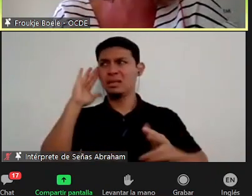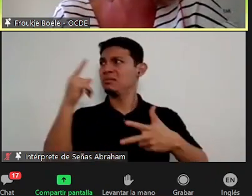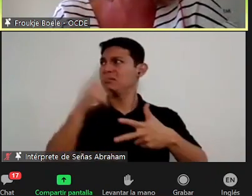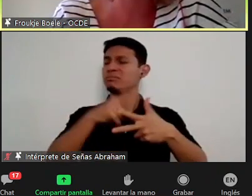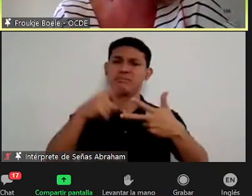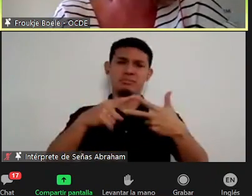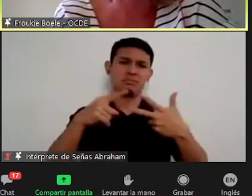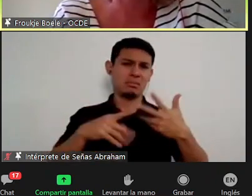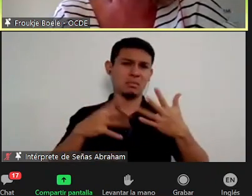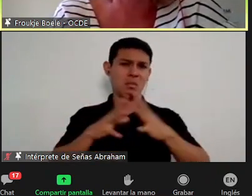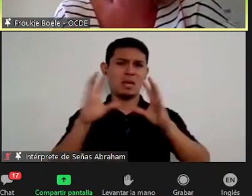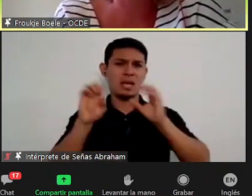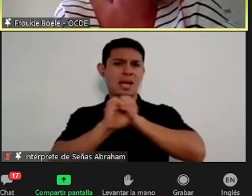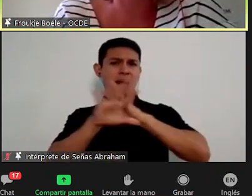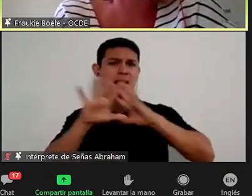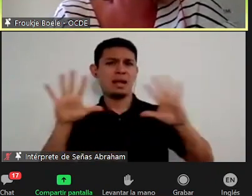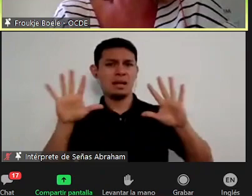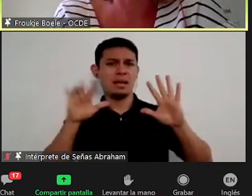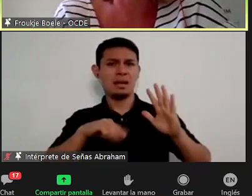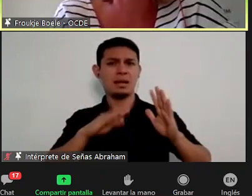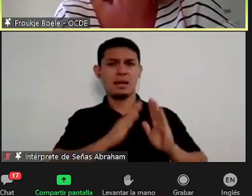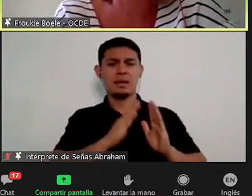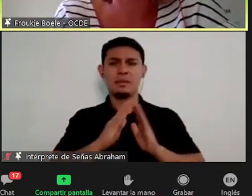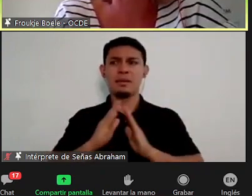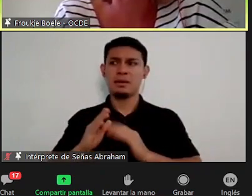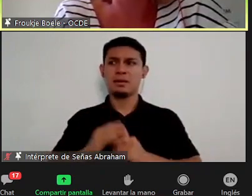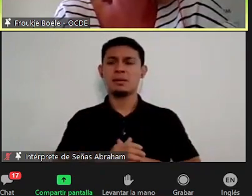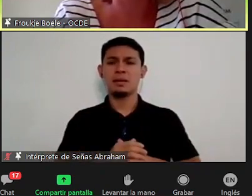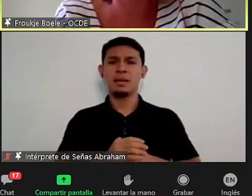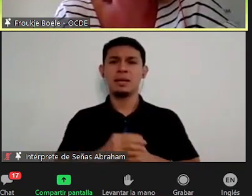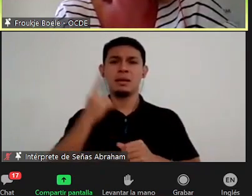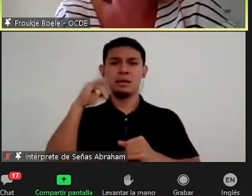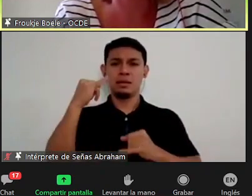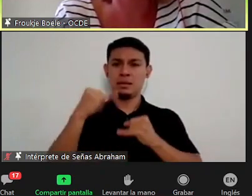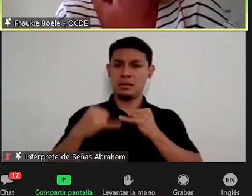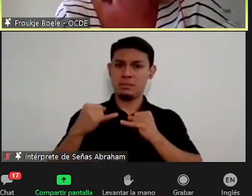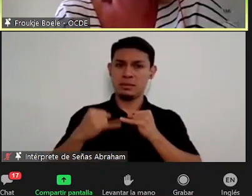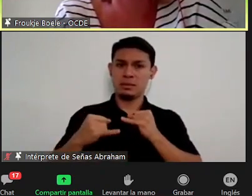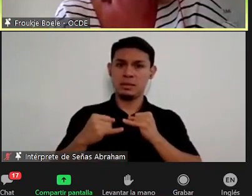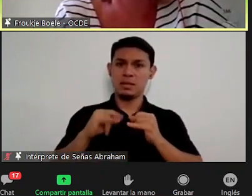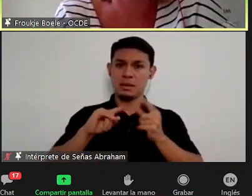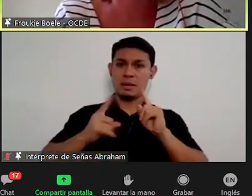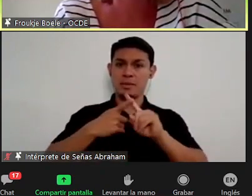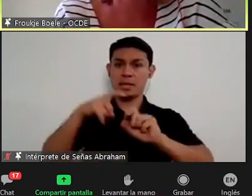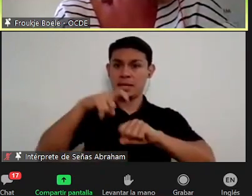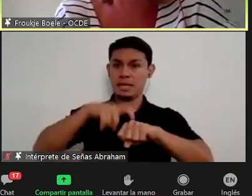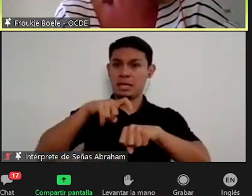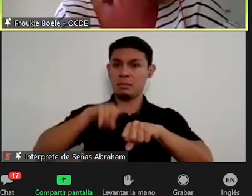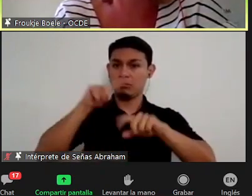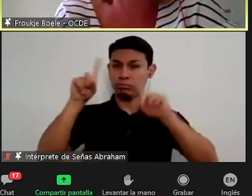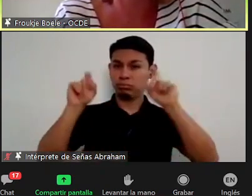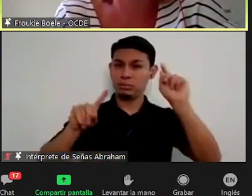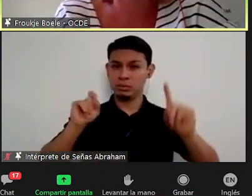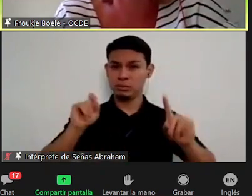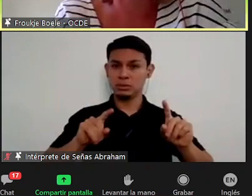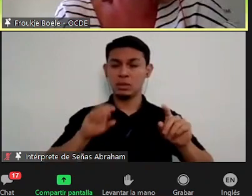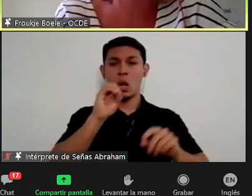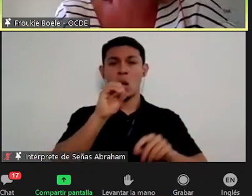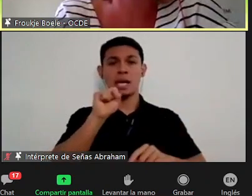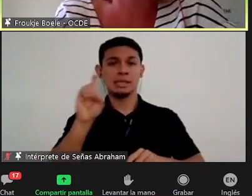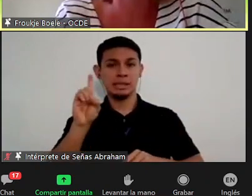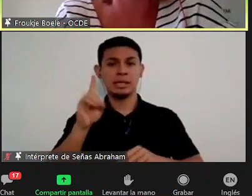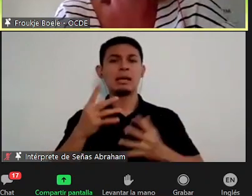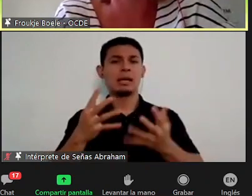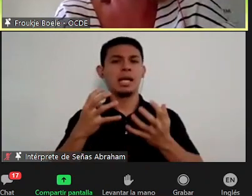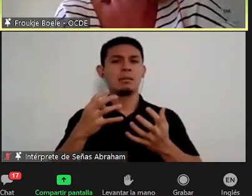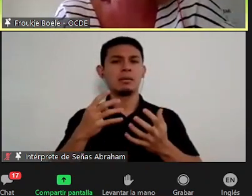opportunities and it is a very clearly stated in the plan and to finish this first round